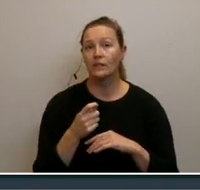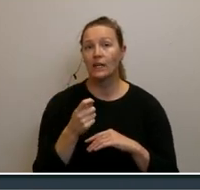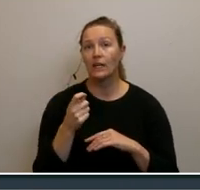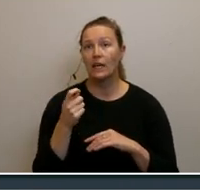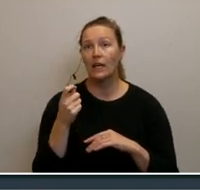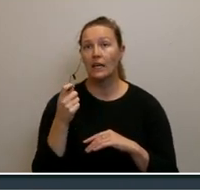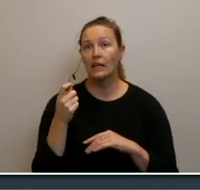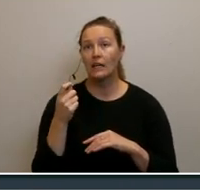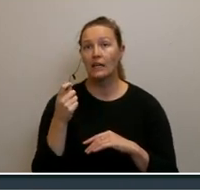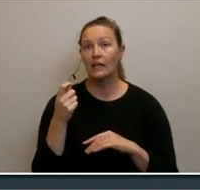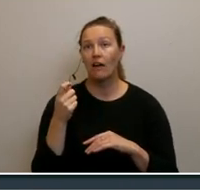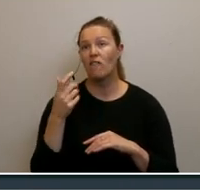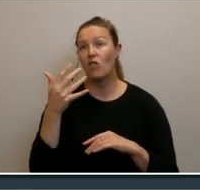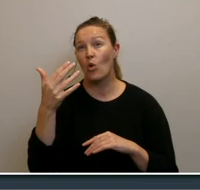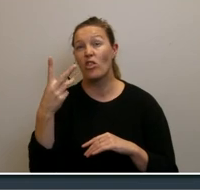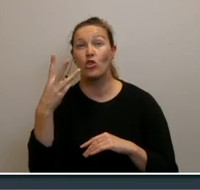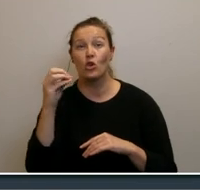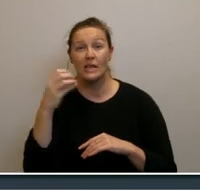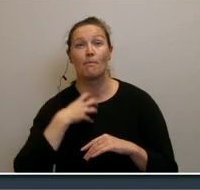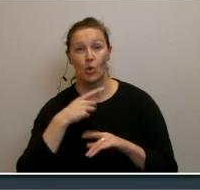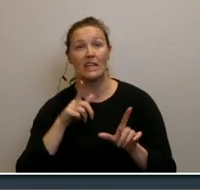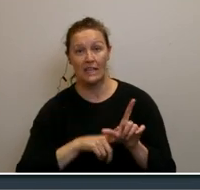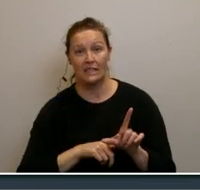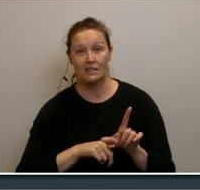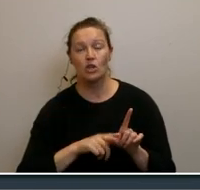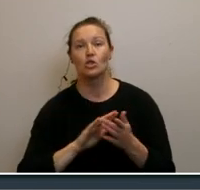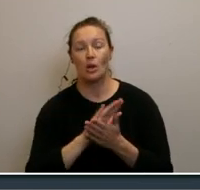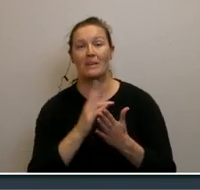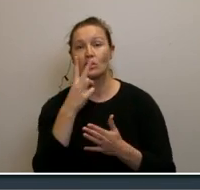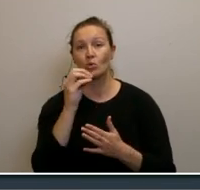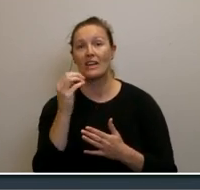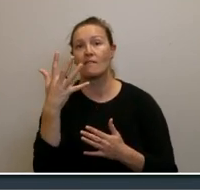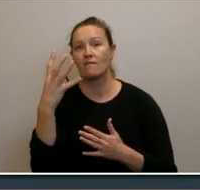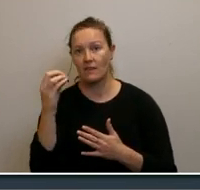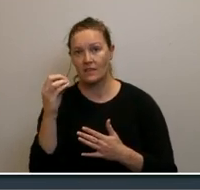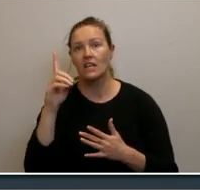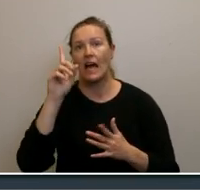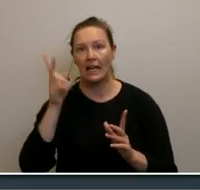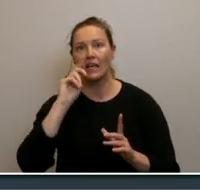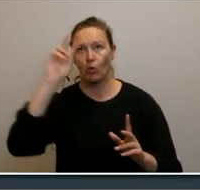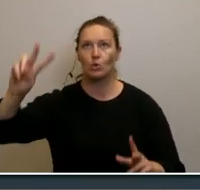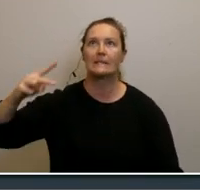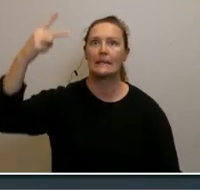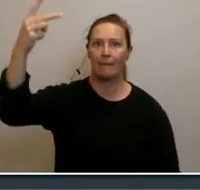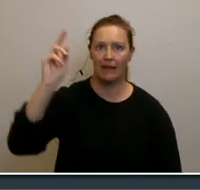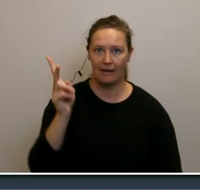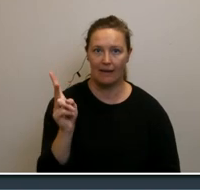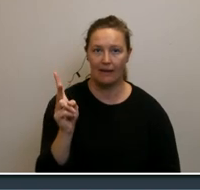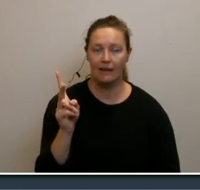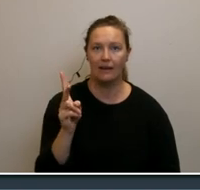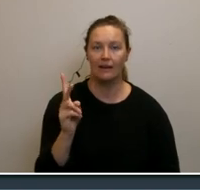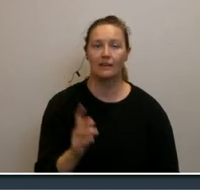for at least the next 30 years. So, you know, by 2050, again, we'll see a doubling of the rate of the cost of